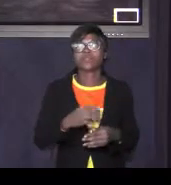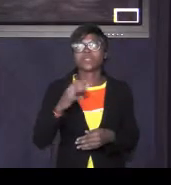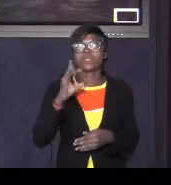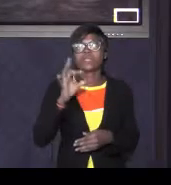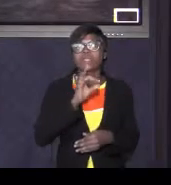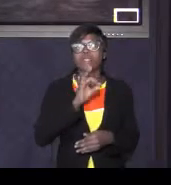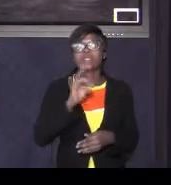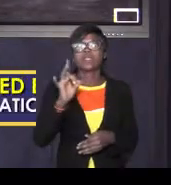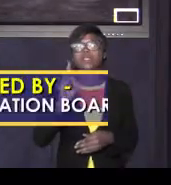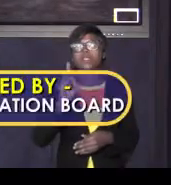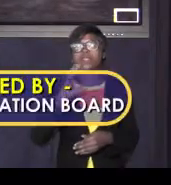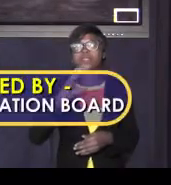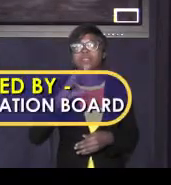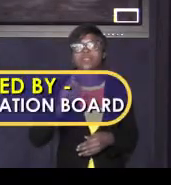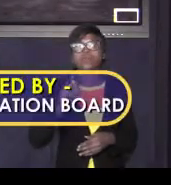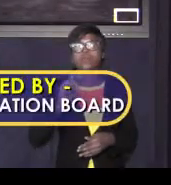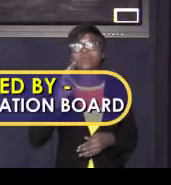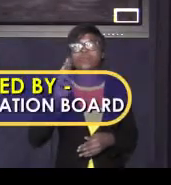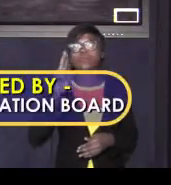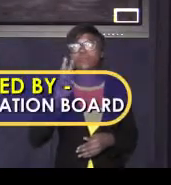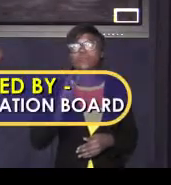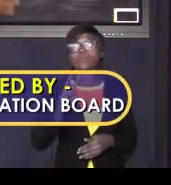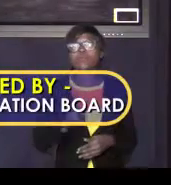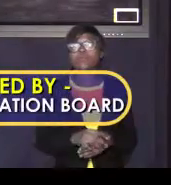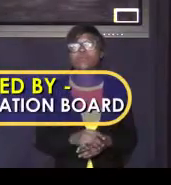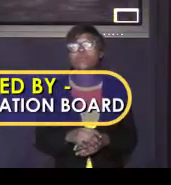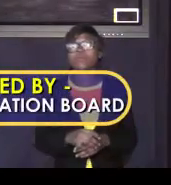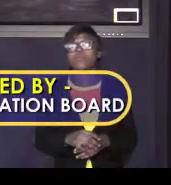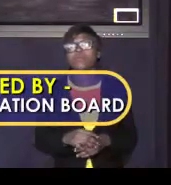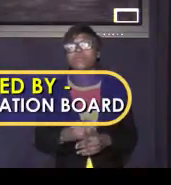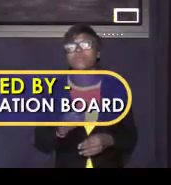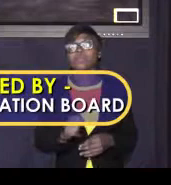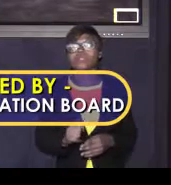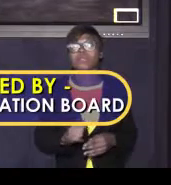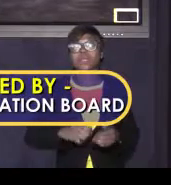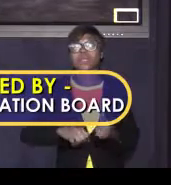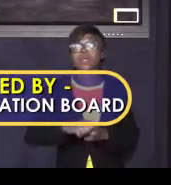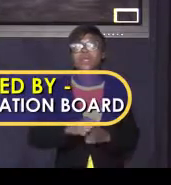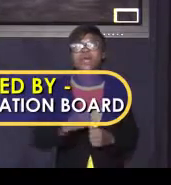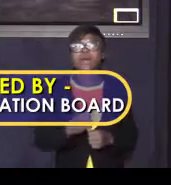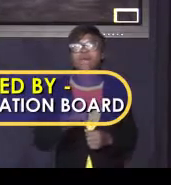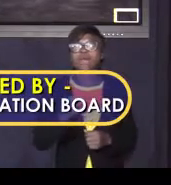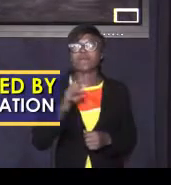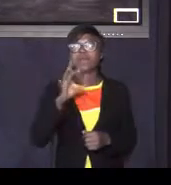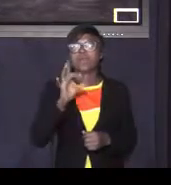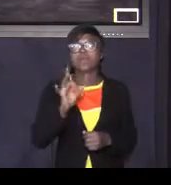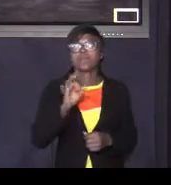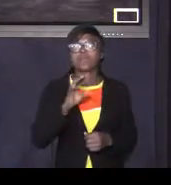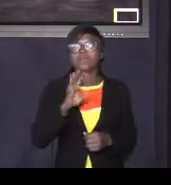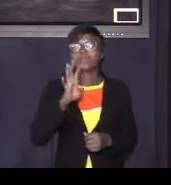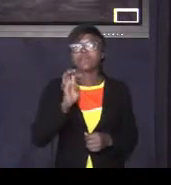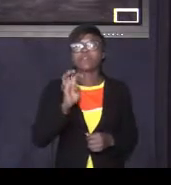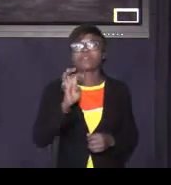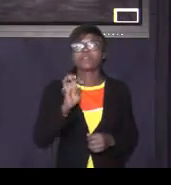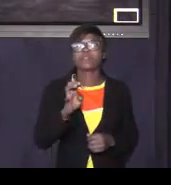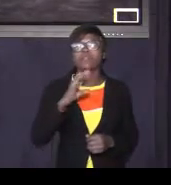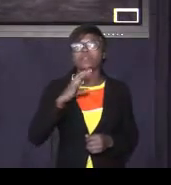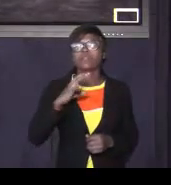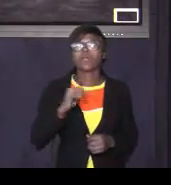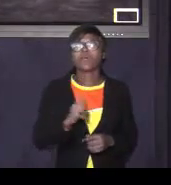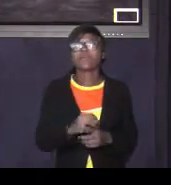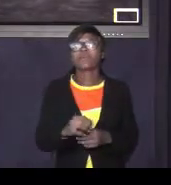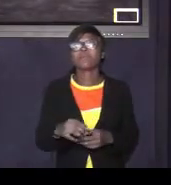And half of 80 is 40 centimeters squares. And so the area of A is 40 centimeters squares. Now let's check out